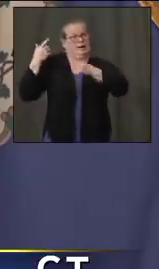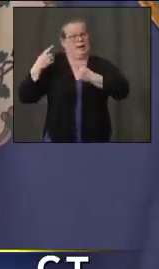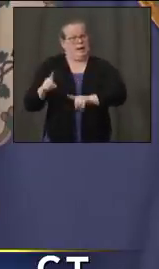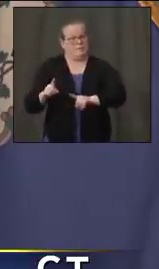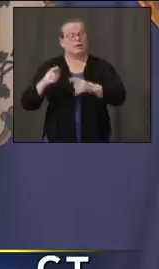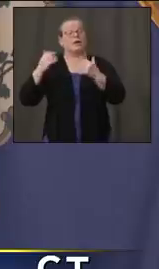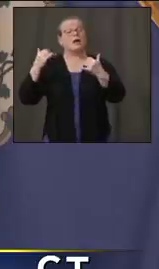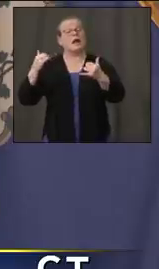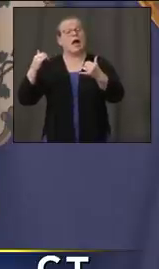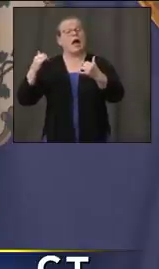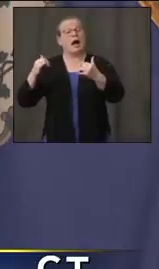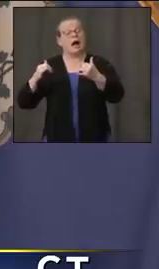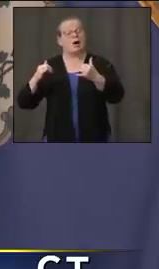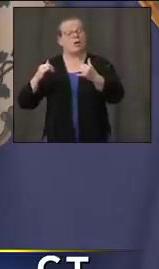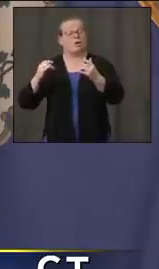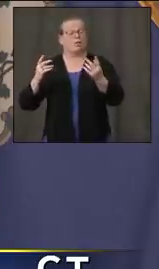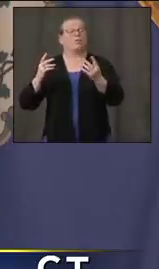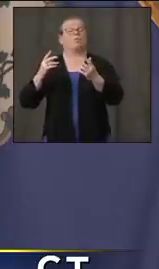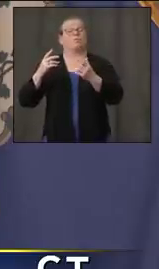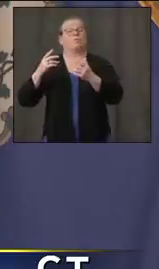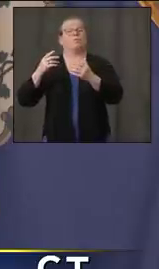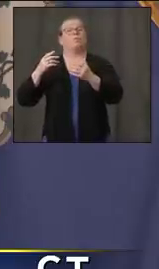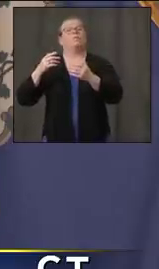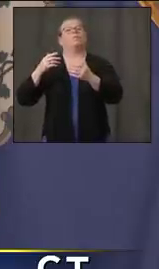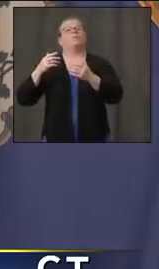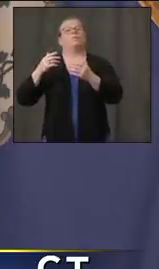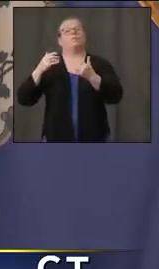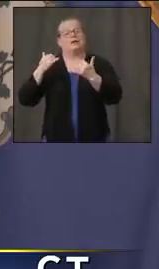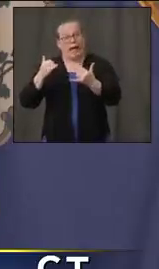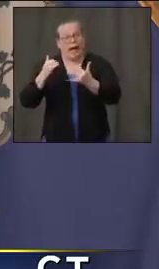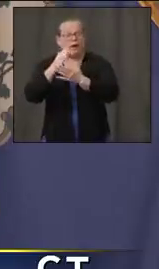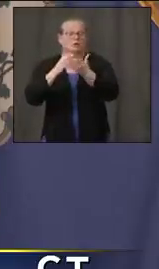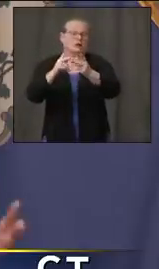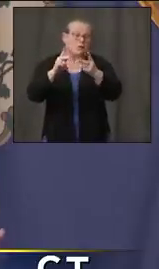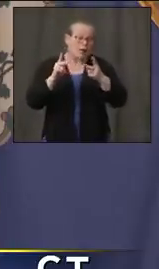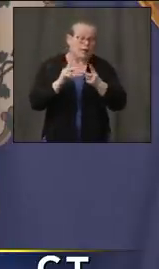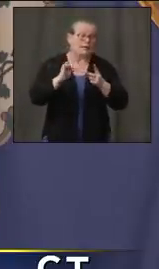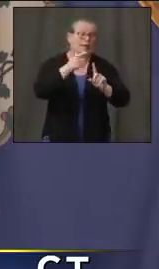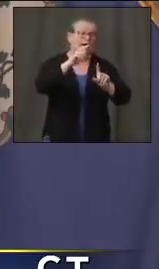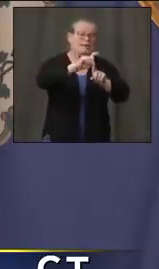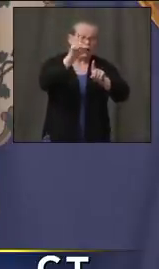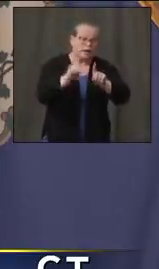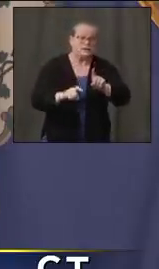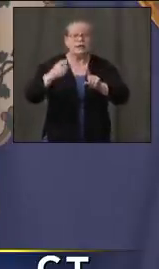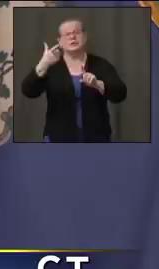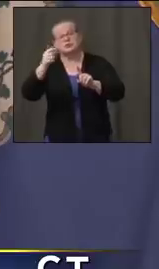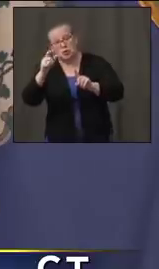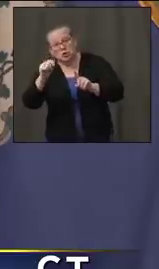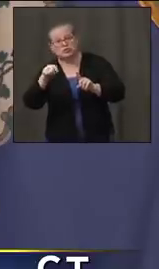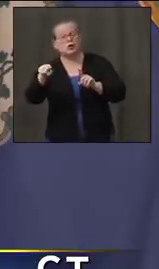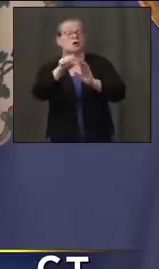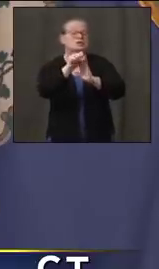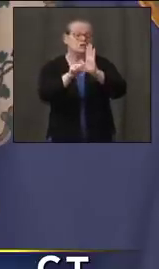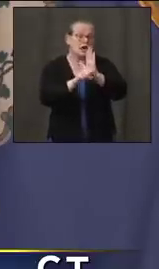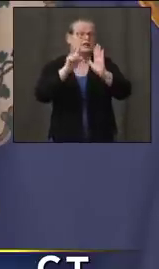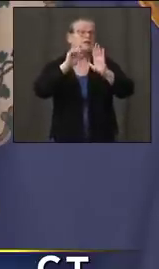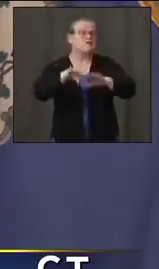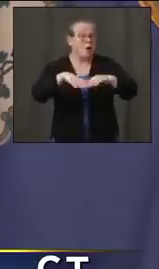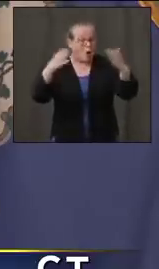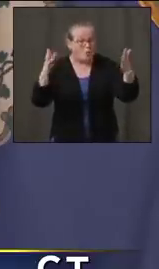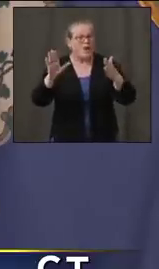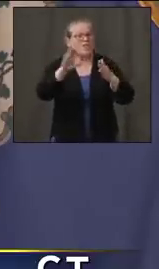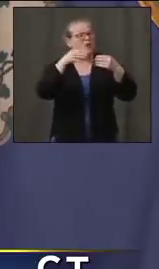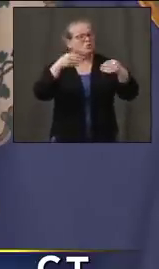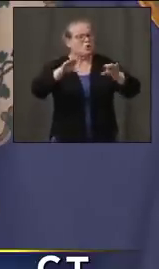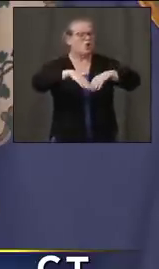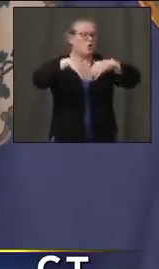pandemic, at least the worst of the pandemic, and you've got places like Texas and Georgia that have reopened in a big way. But it's